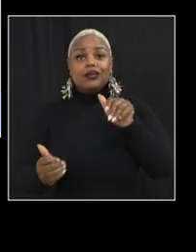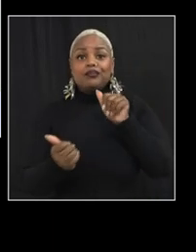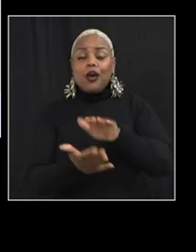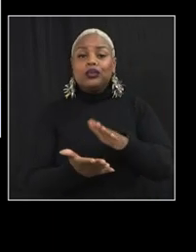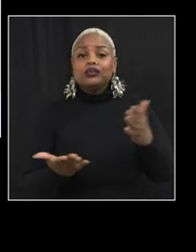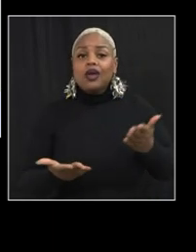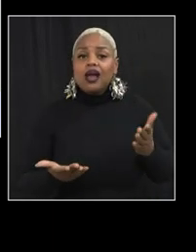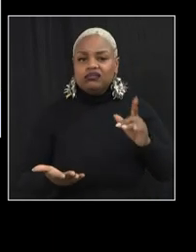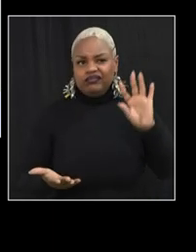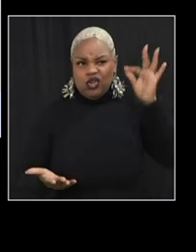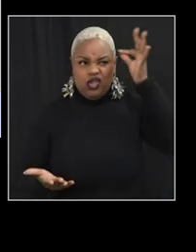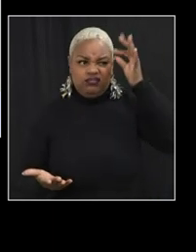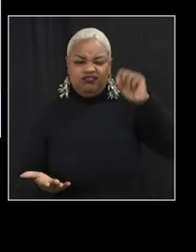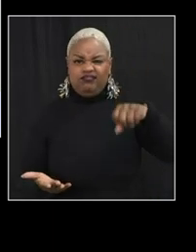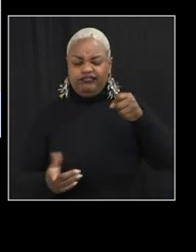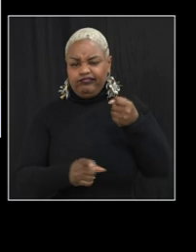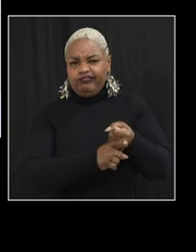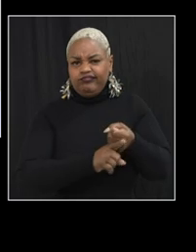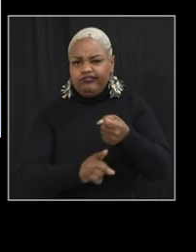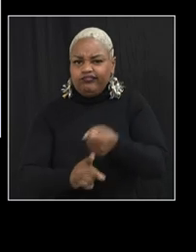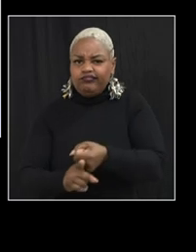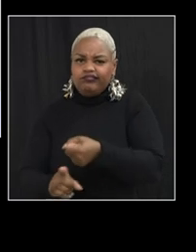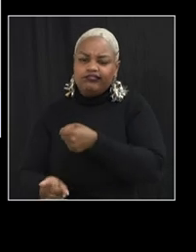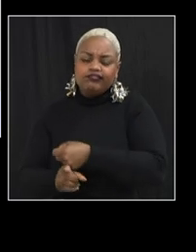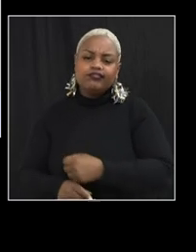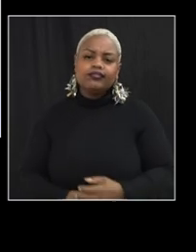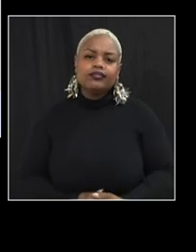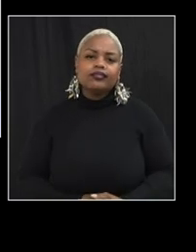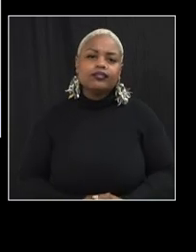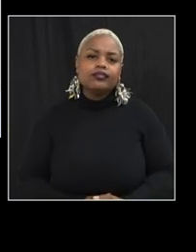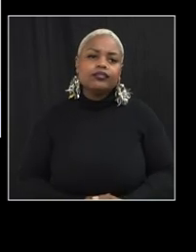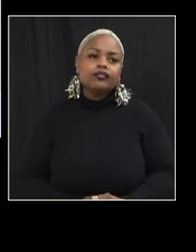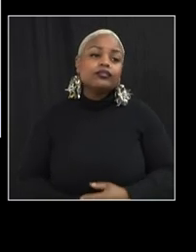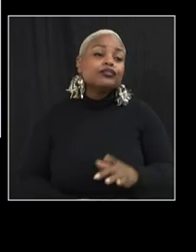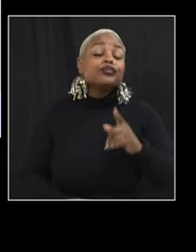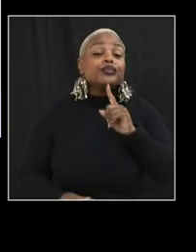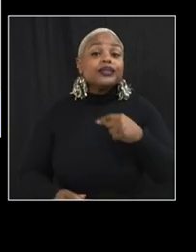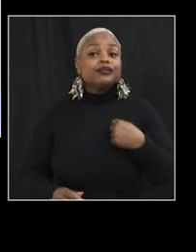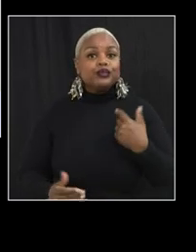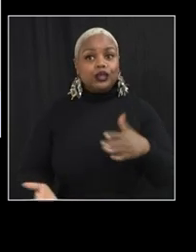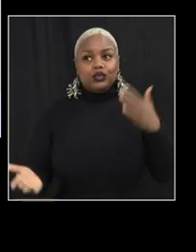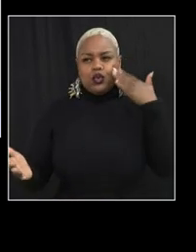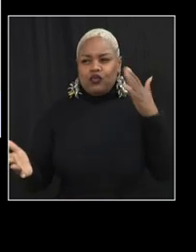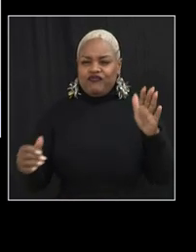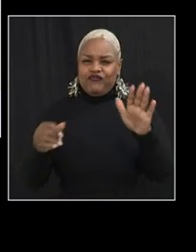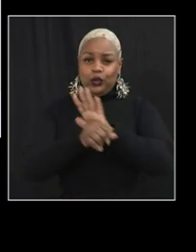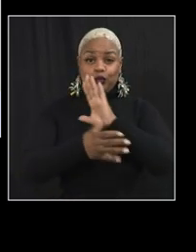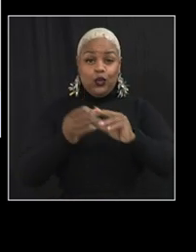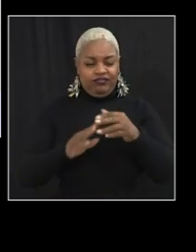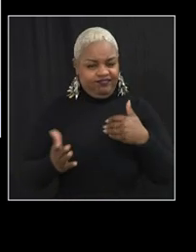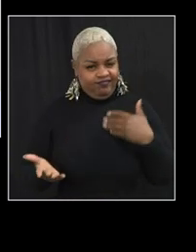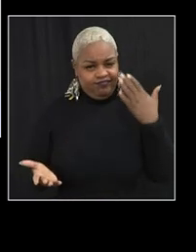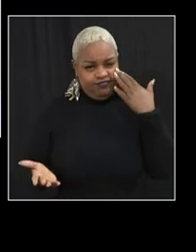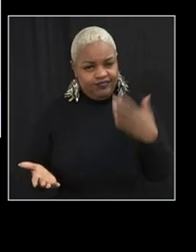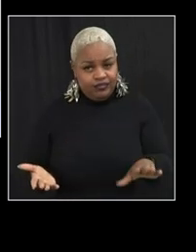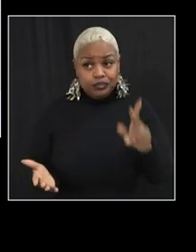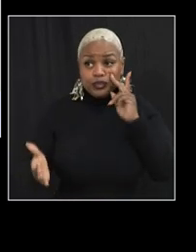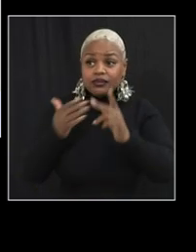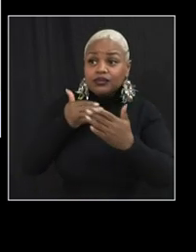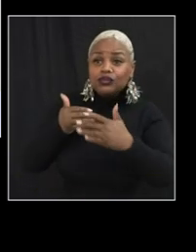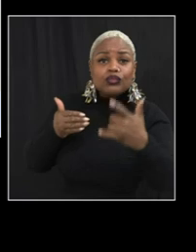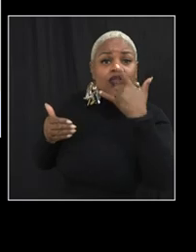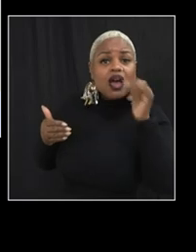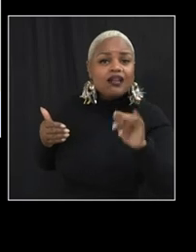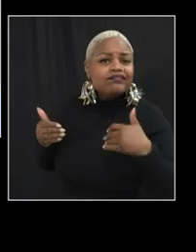federal bureaucracy. And we don't know the full breadth of the impacts, but I just want